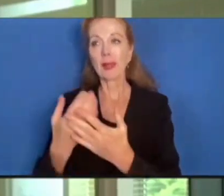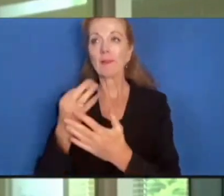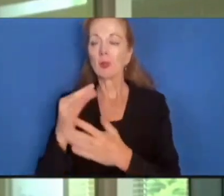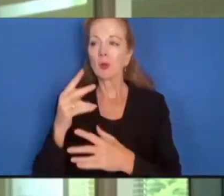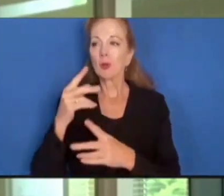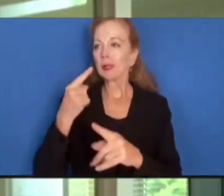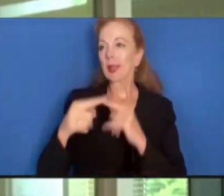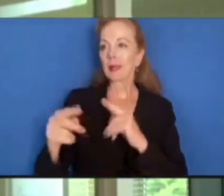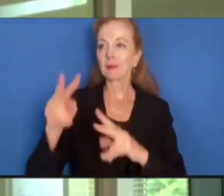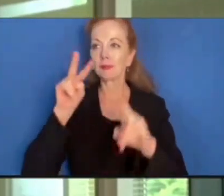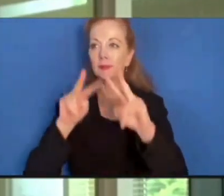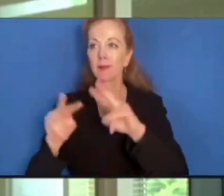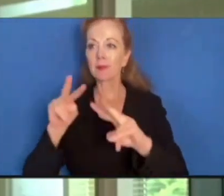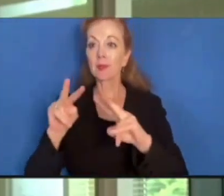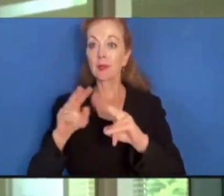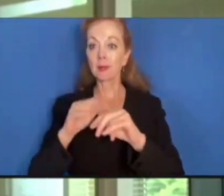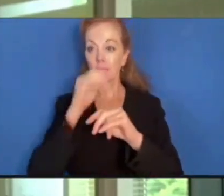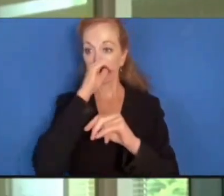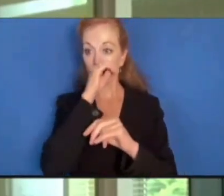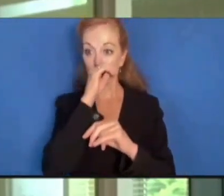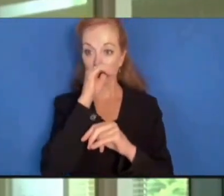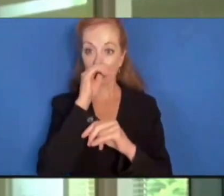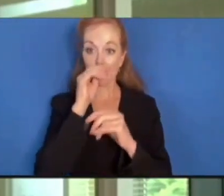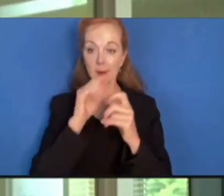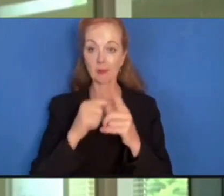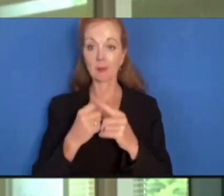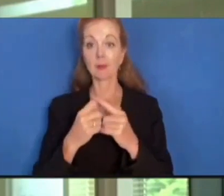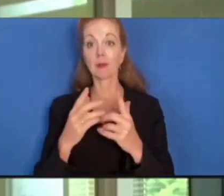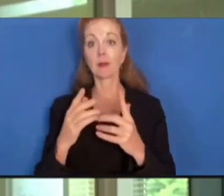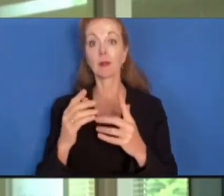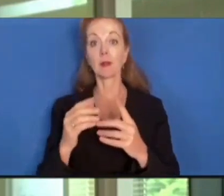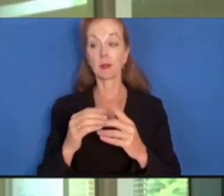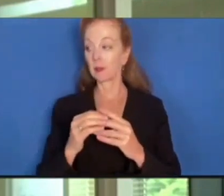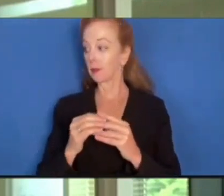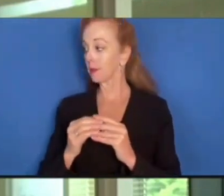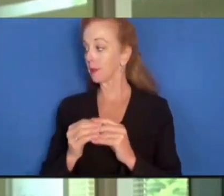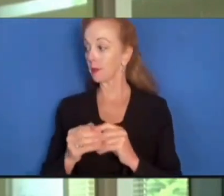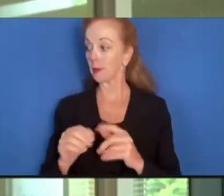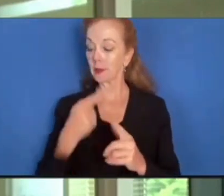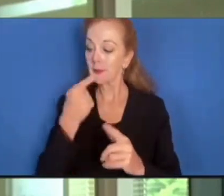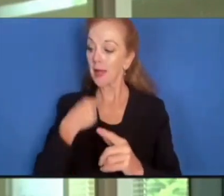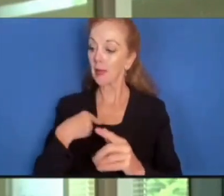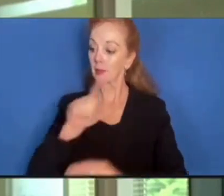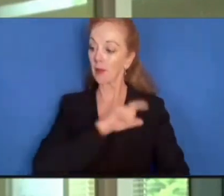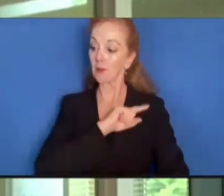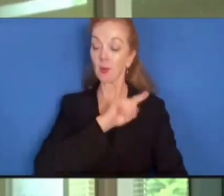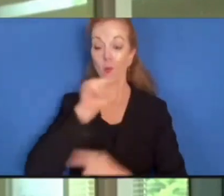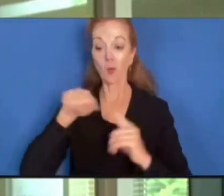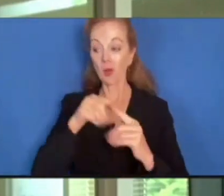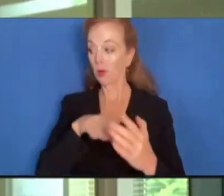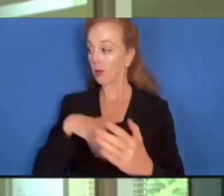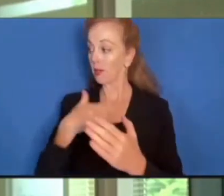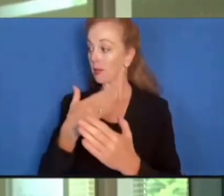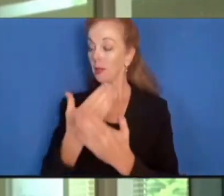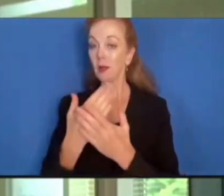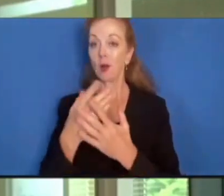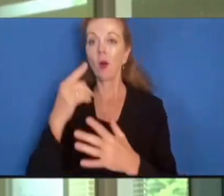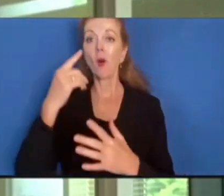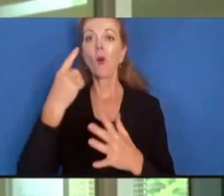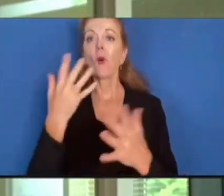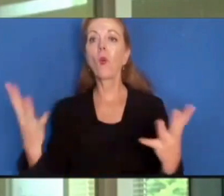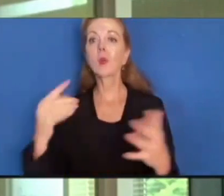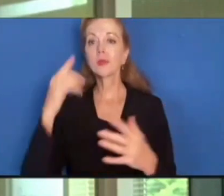of what you're looking at so that you can tell the patrol officer or tell us when we arrive, what does it look like,